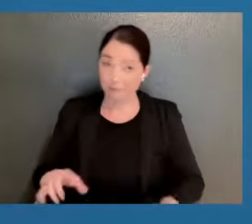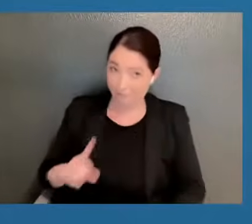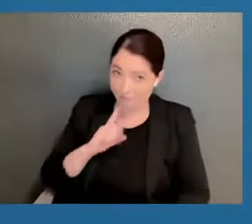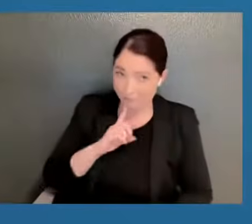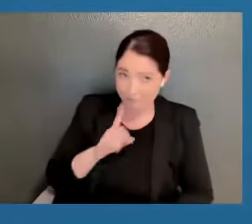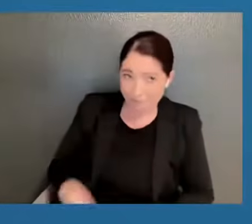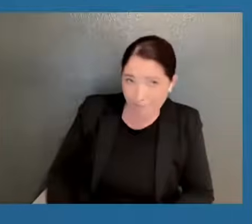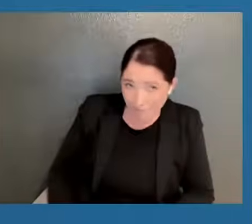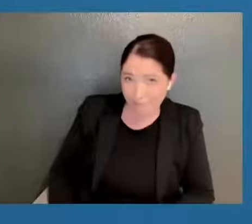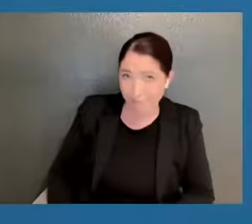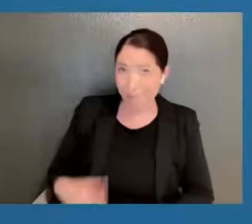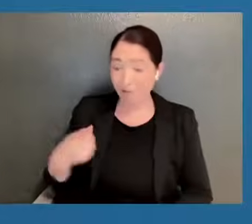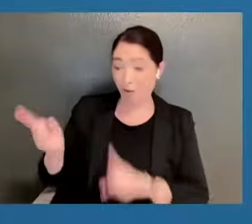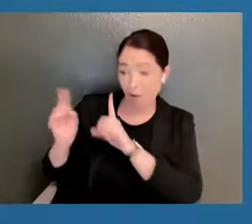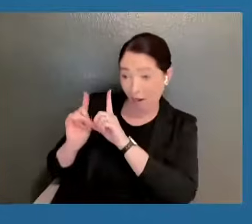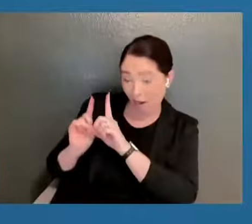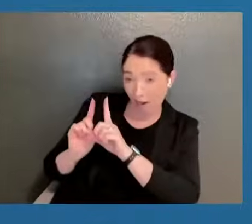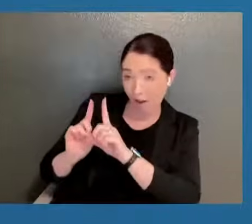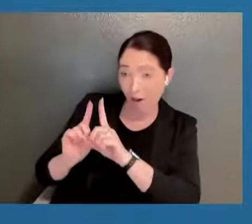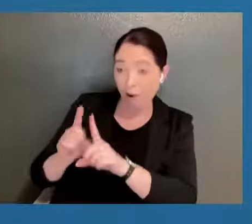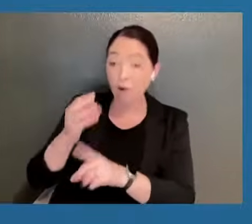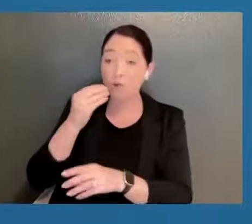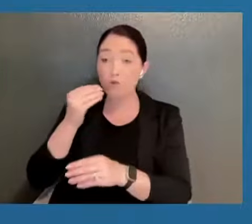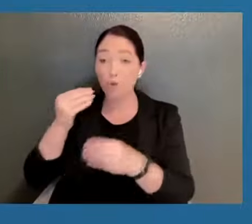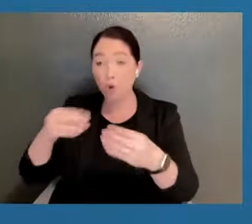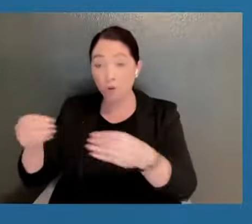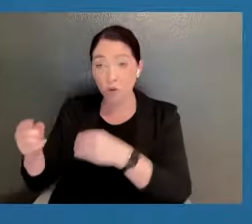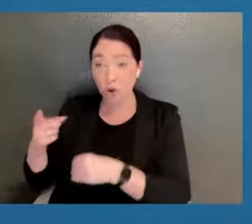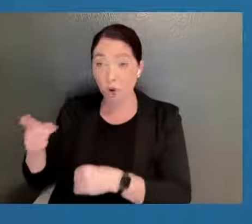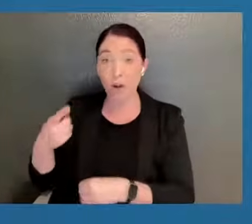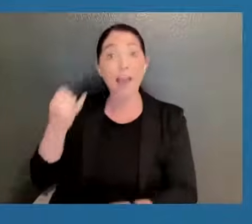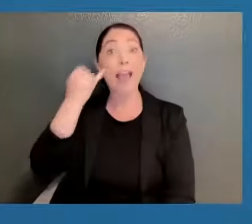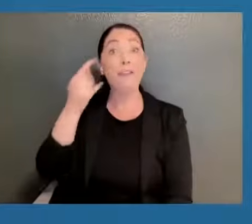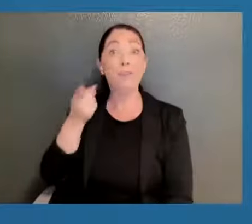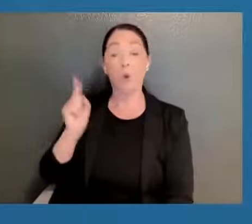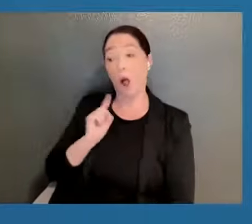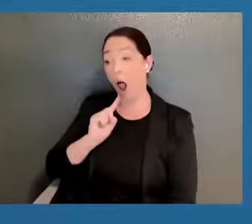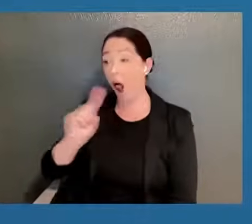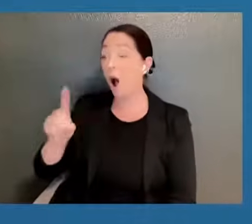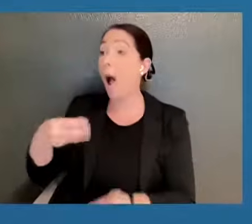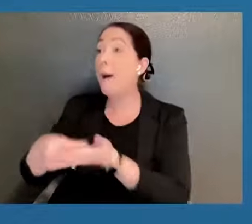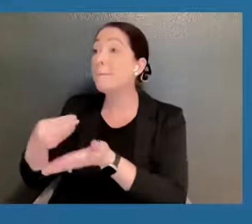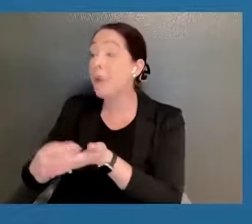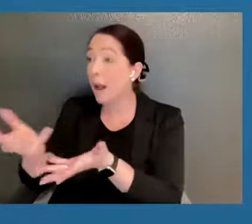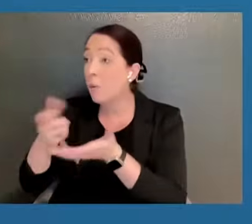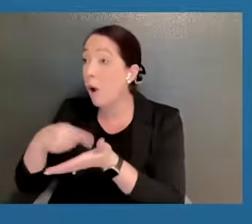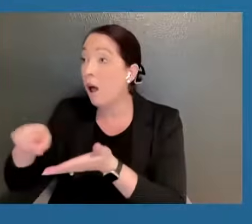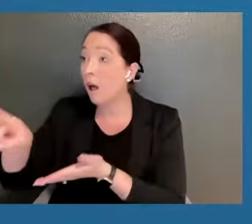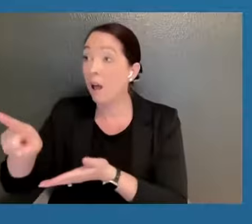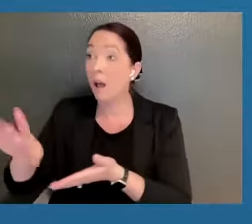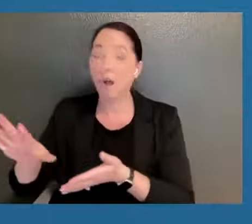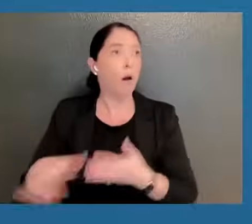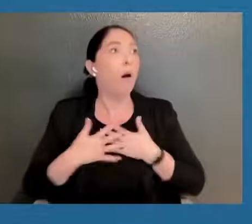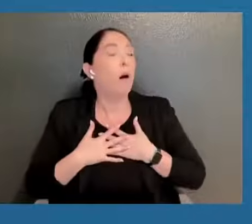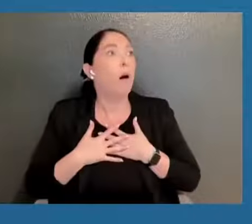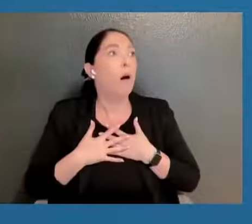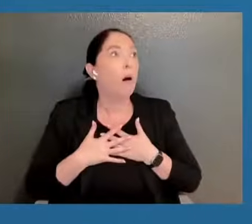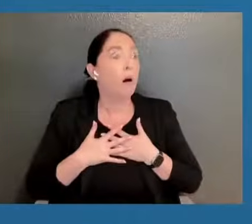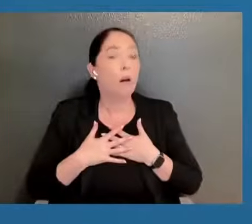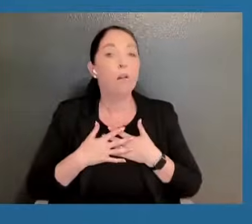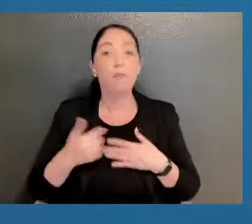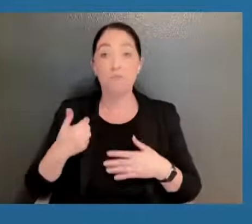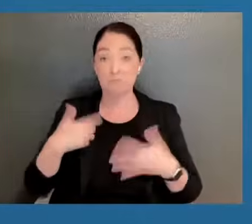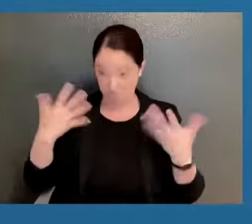another $400? Oh, I see you have a toddler. How does another $1,000 sound to you? I have done this. I have gone in the